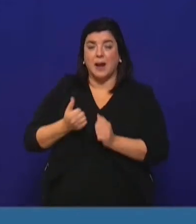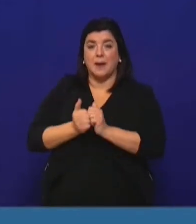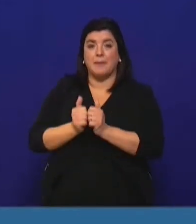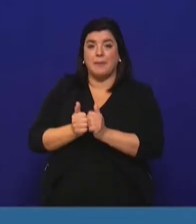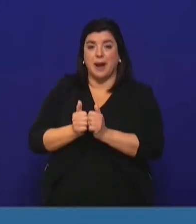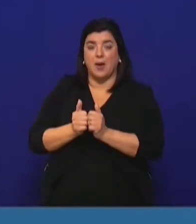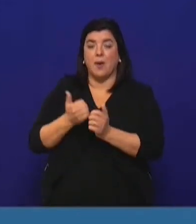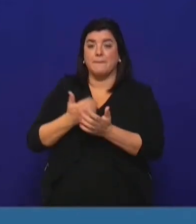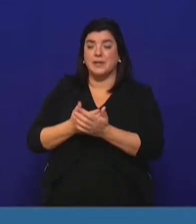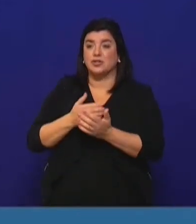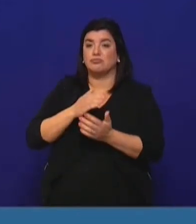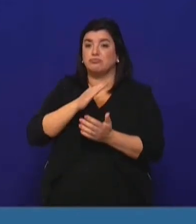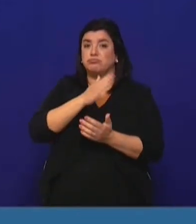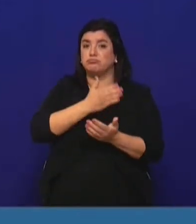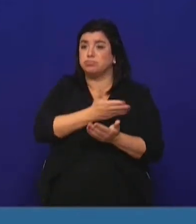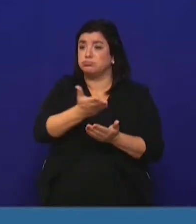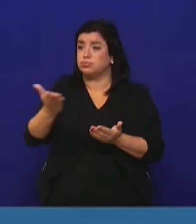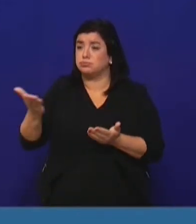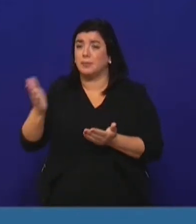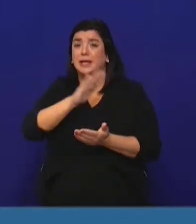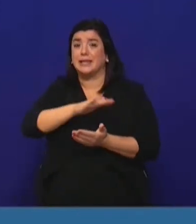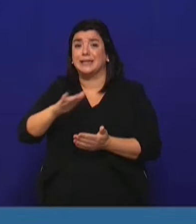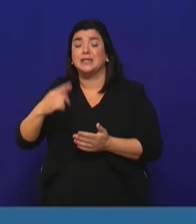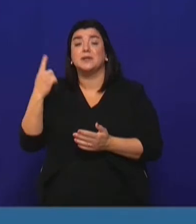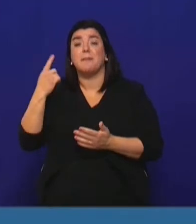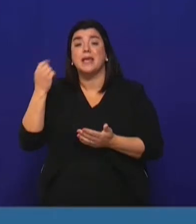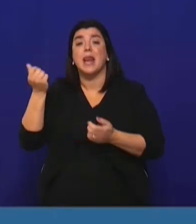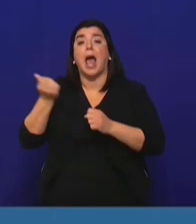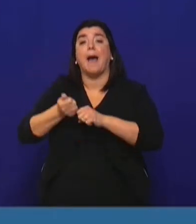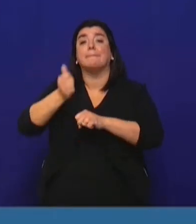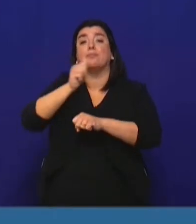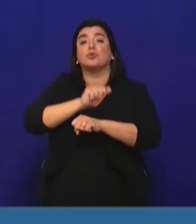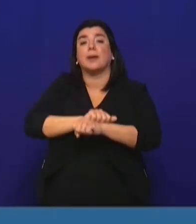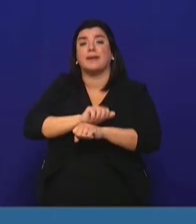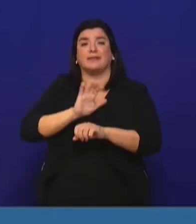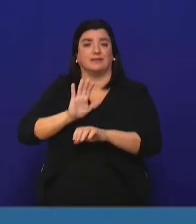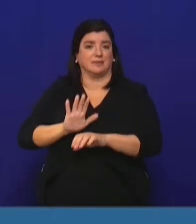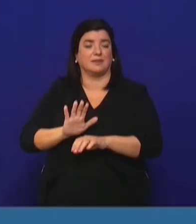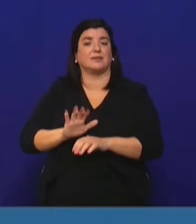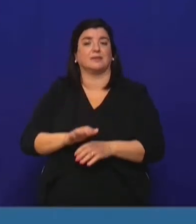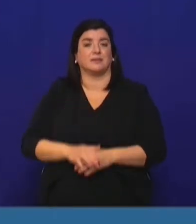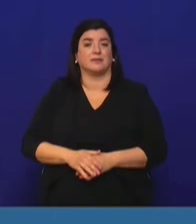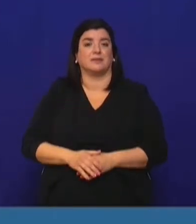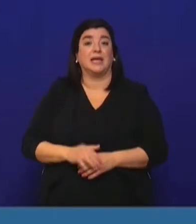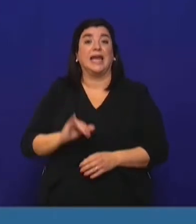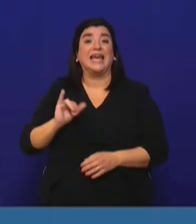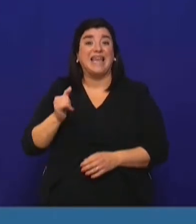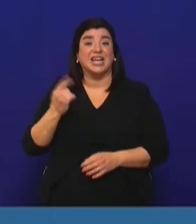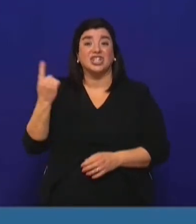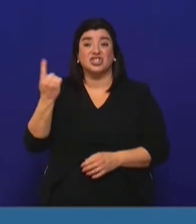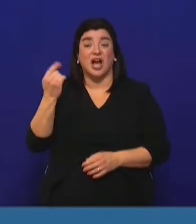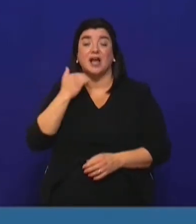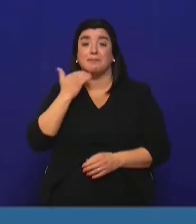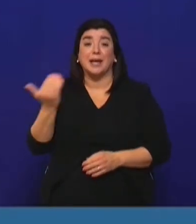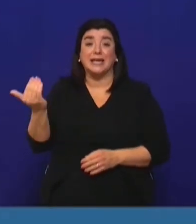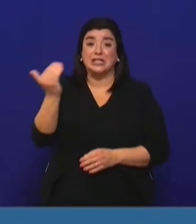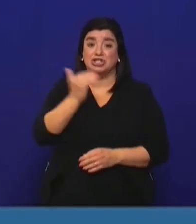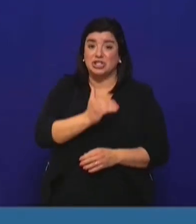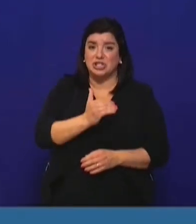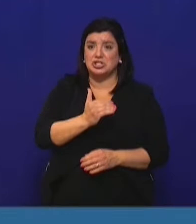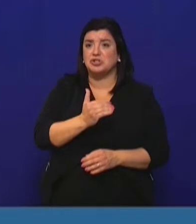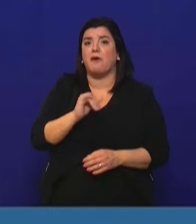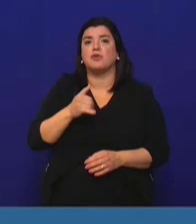nilħqu dawk in-nies kollha li huma jkunu qegħdin ġejjin għal tilqim. F'każijiet fejn ikun hemm xi nies li għal xi raġuni